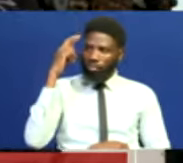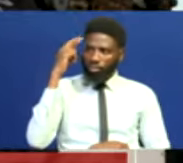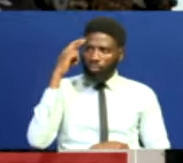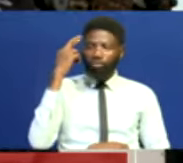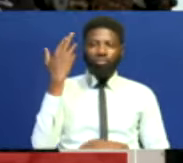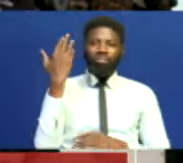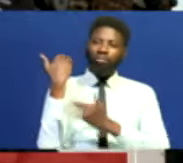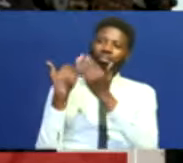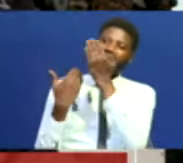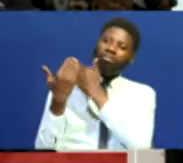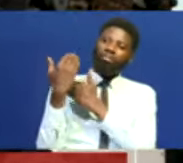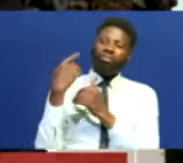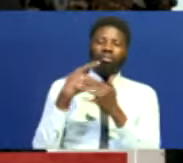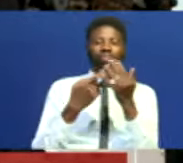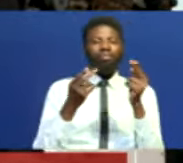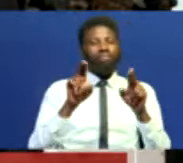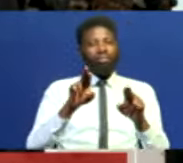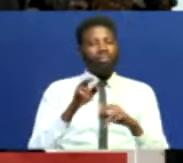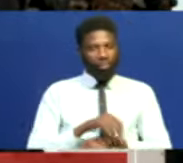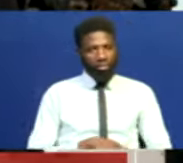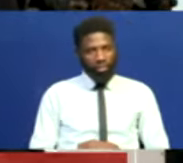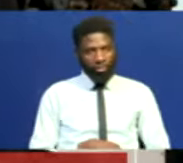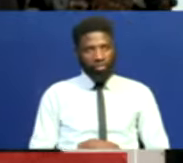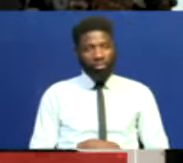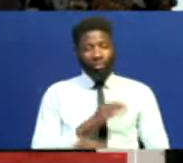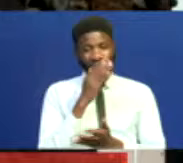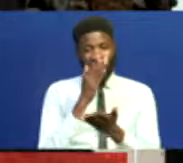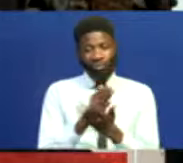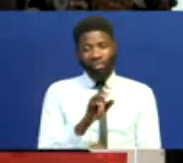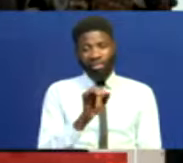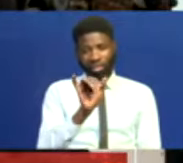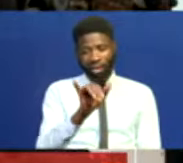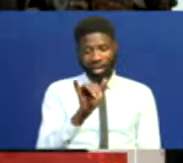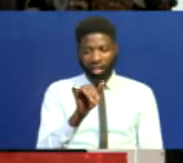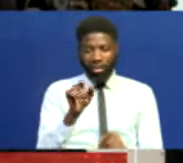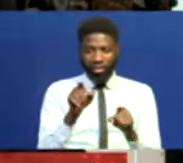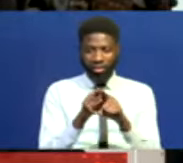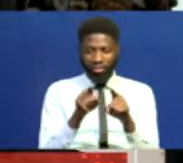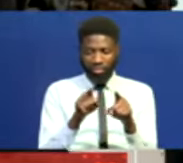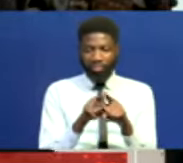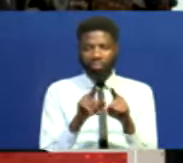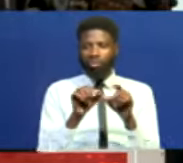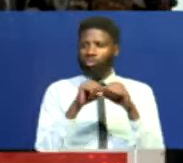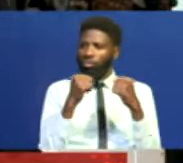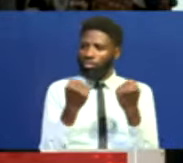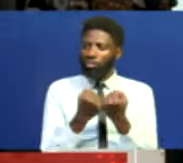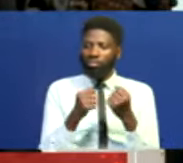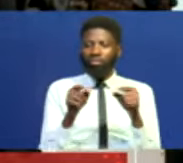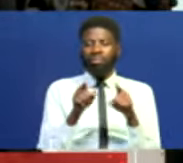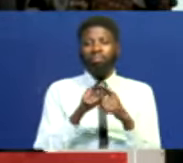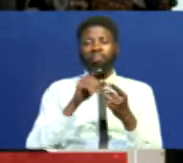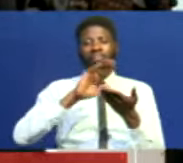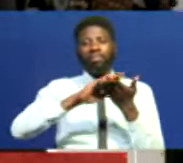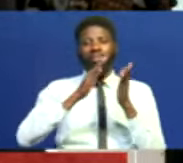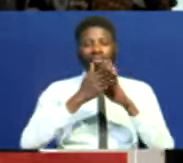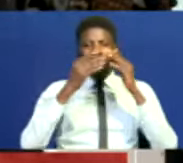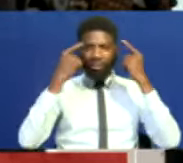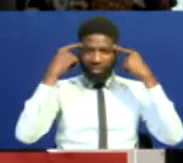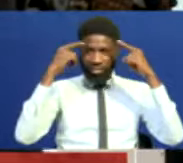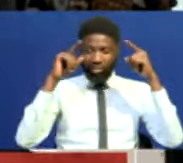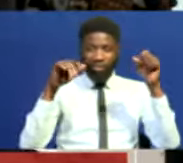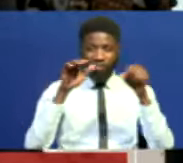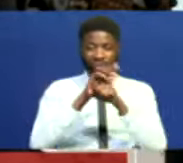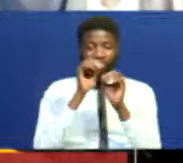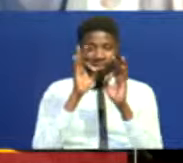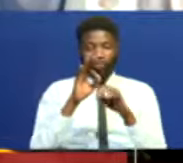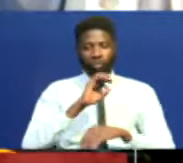look at what has occurred in the past. And indeed, that is what has made other societies very successful, by not forgetting their